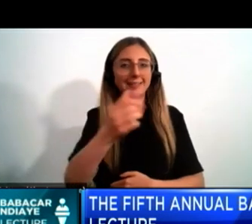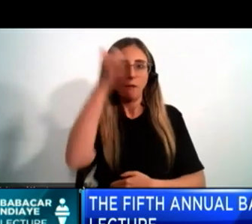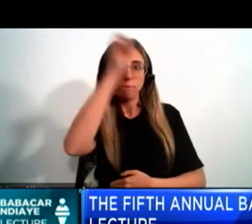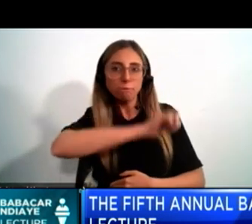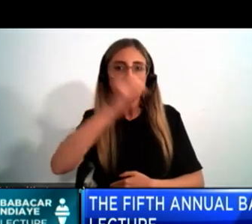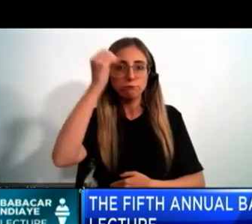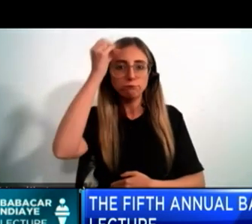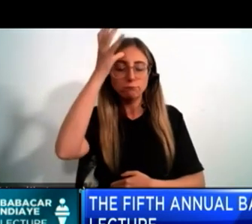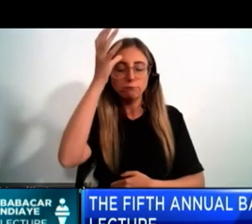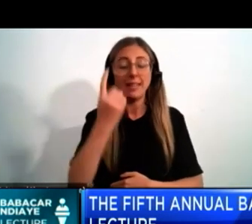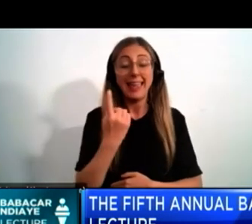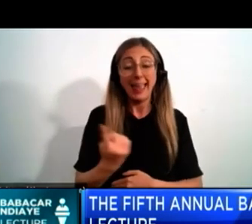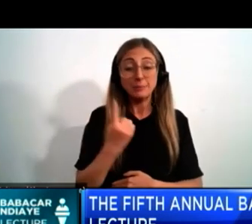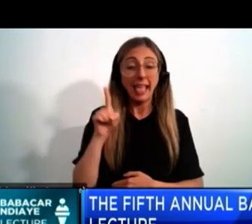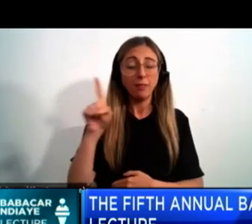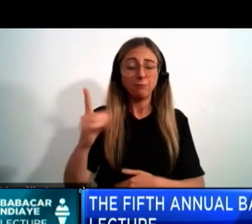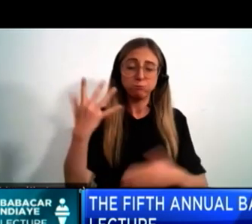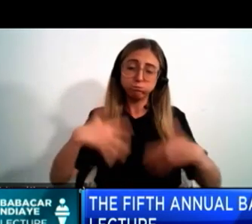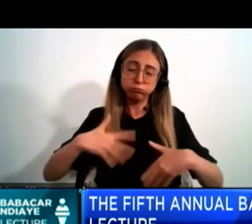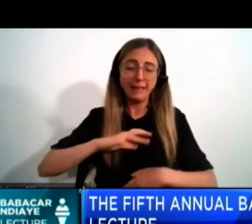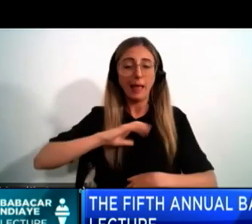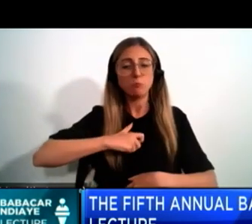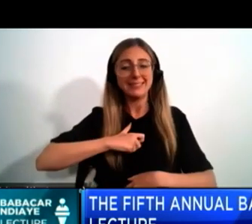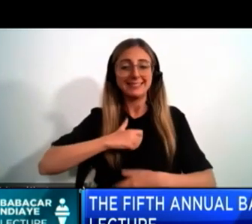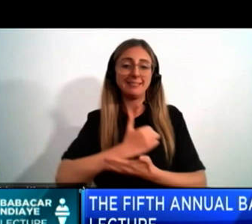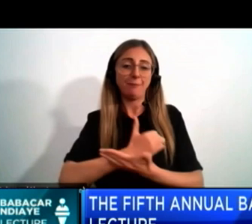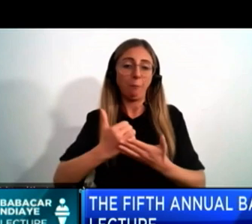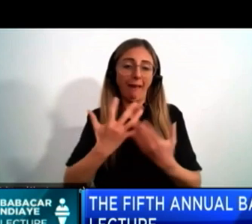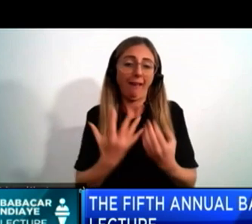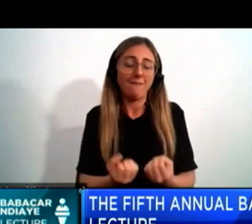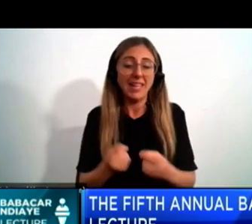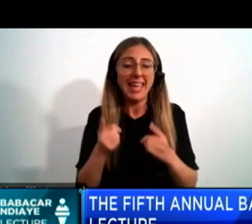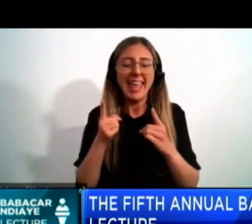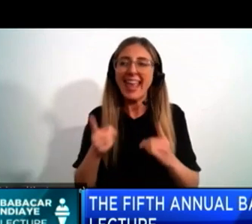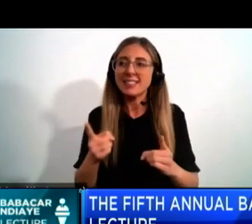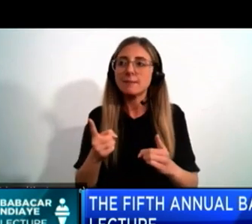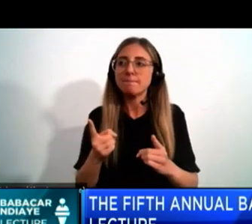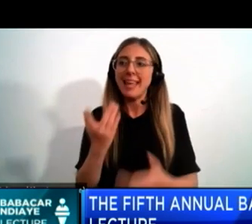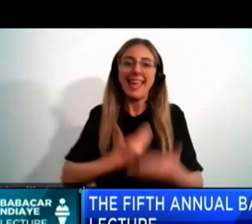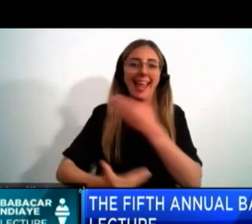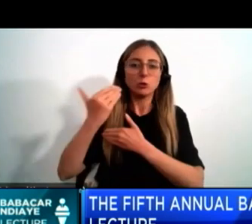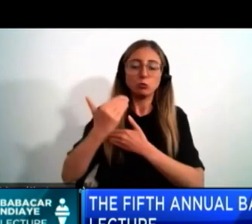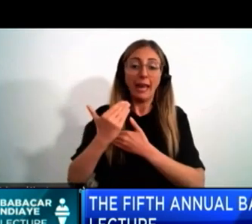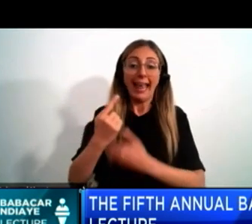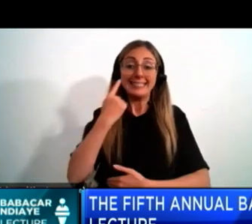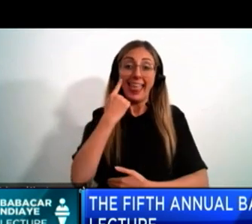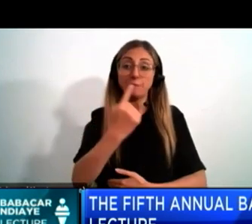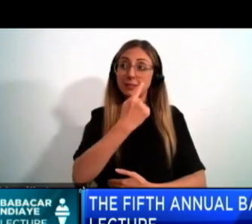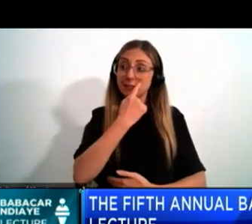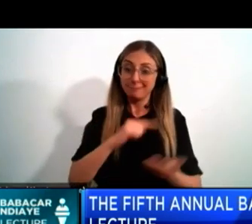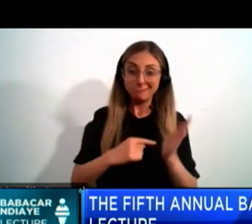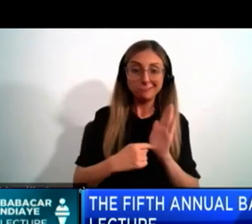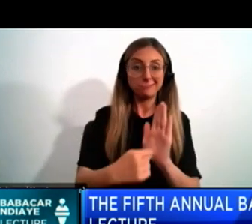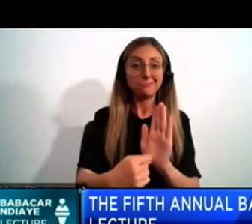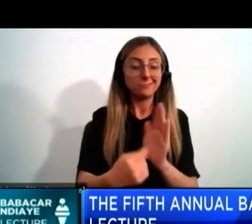as the fifth president of the African Development Bank. His legacy is evident in the development impact